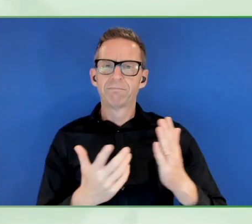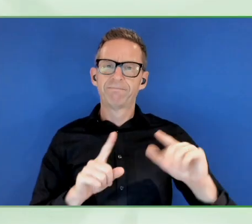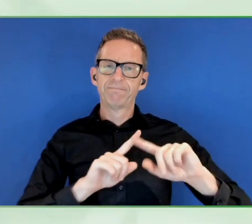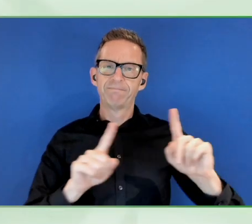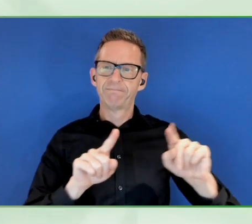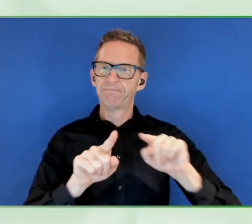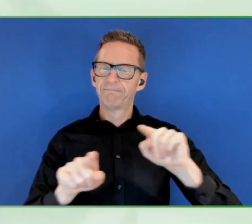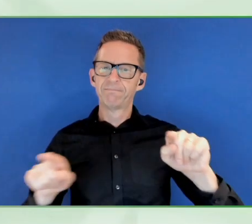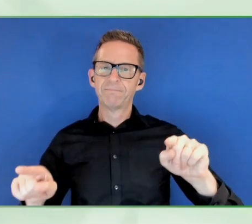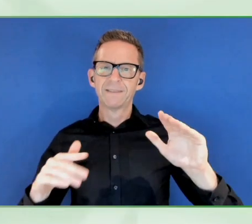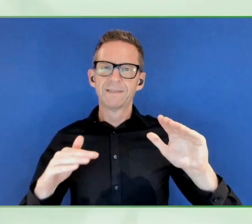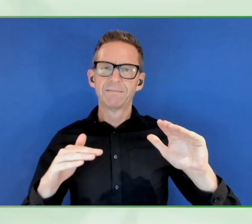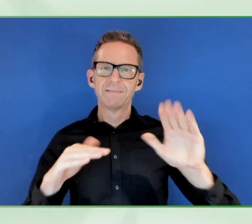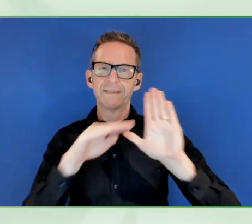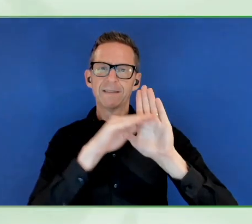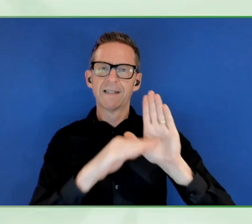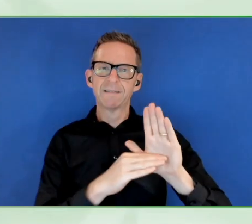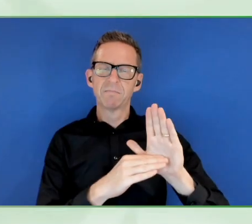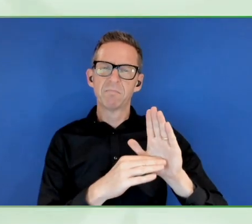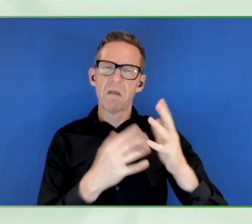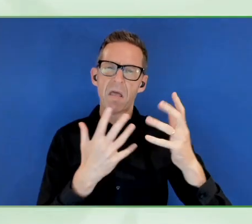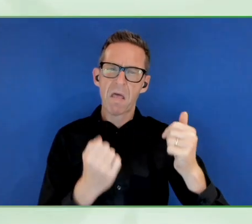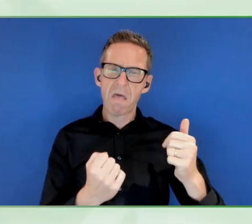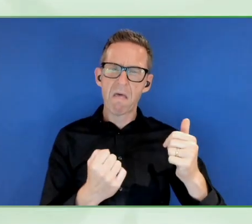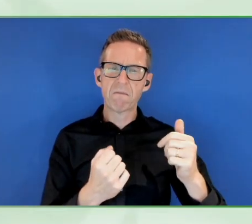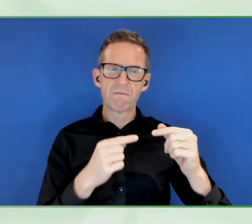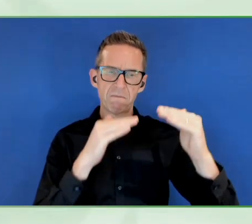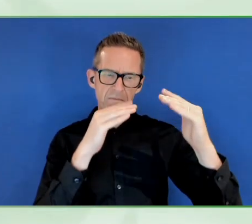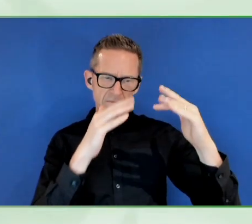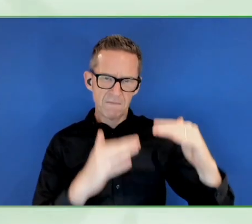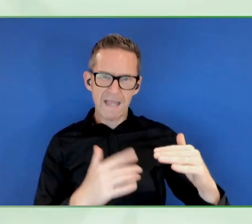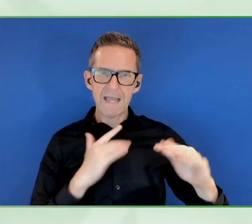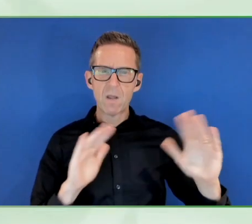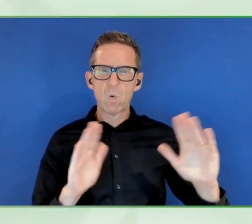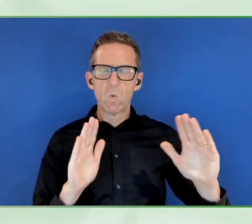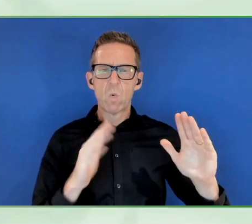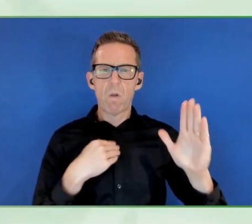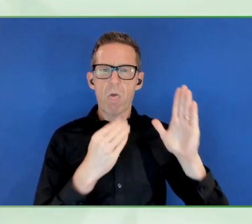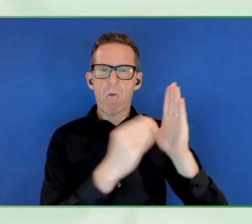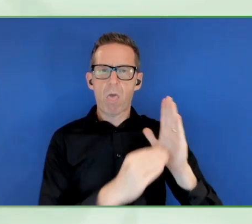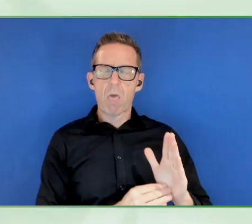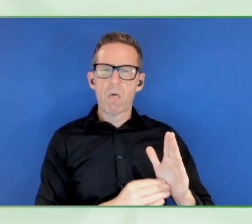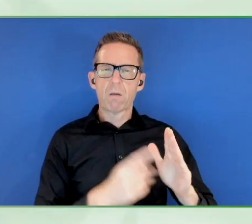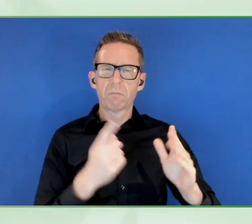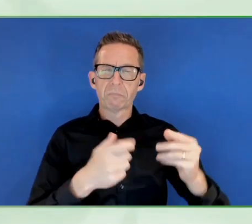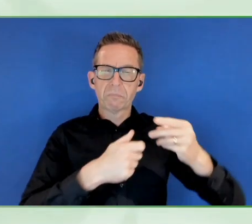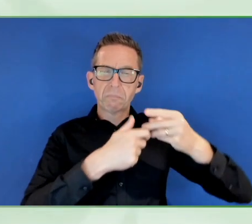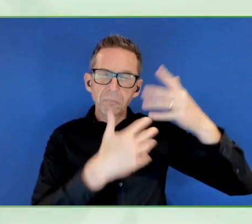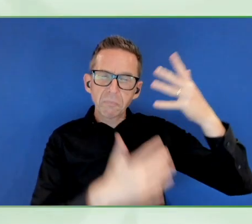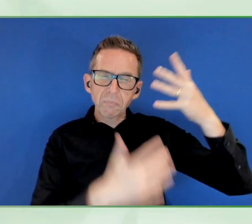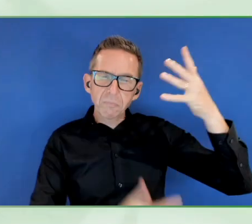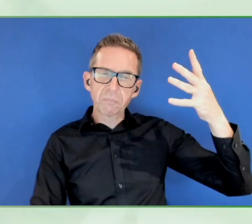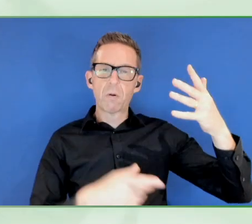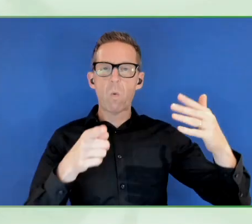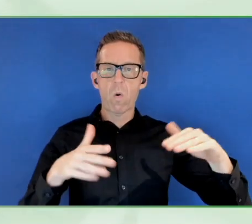that's probably not something we should include in there, because it creates problems for regulators if you've got overlapping requirements